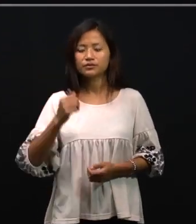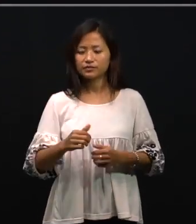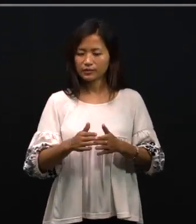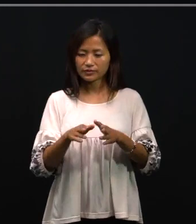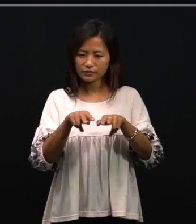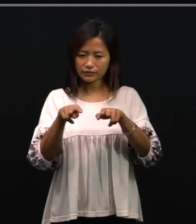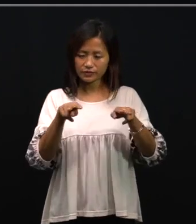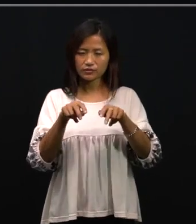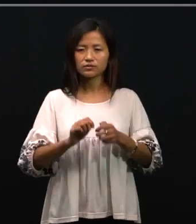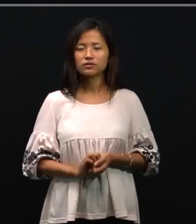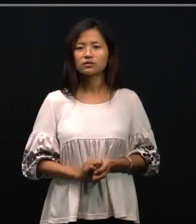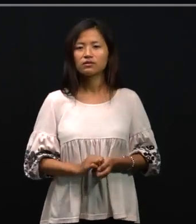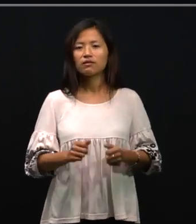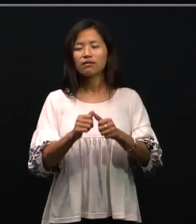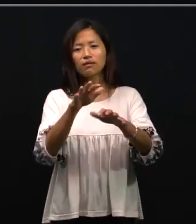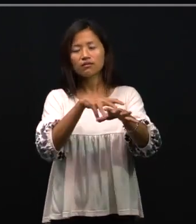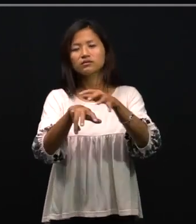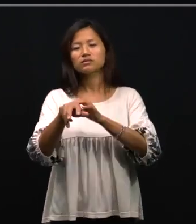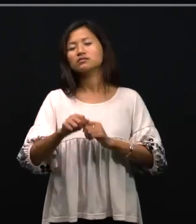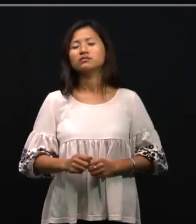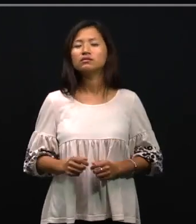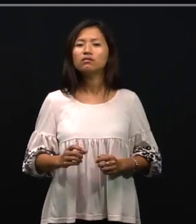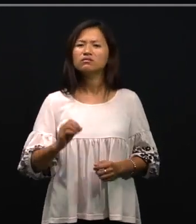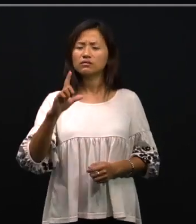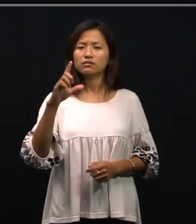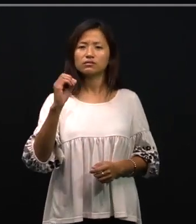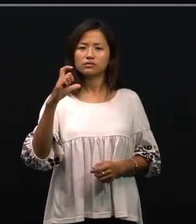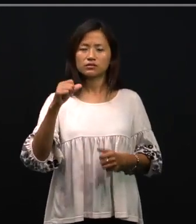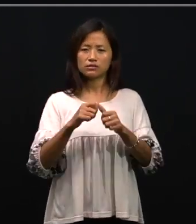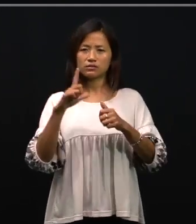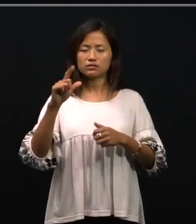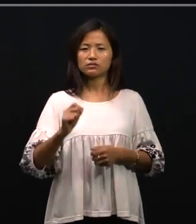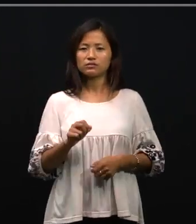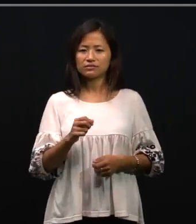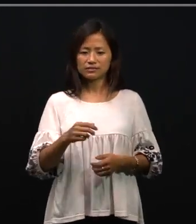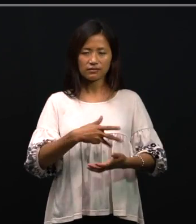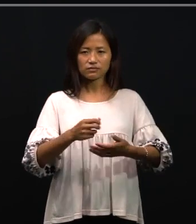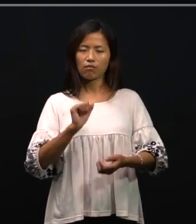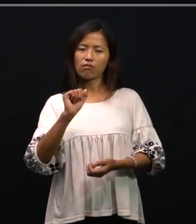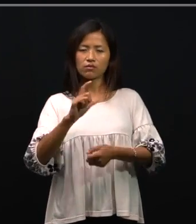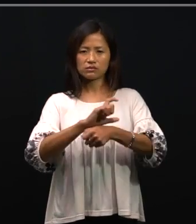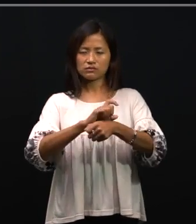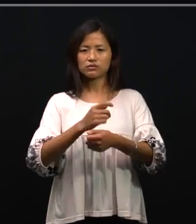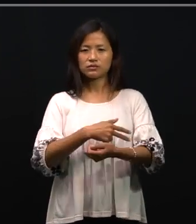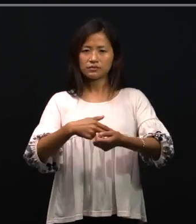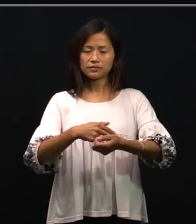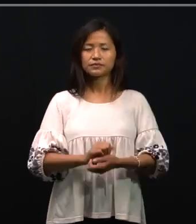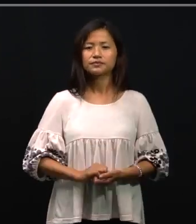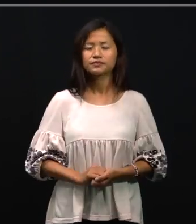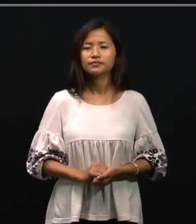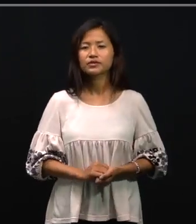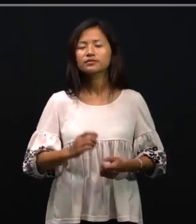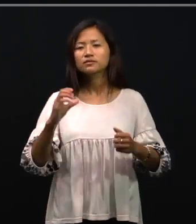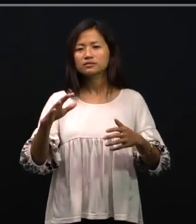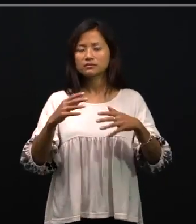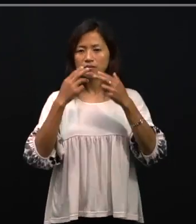particular animal in our local dialect or in vernacular names. For example, cat may be referred to